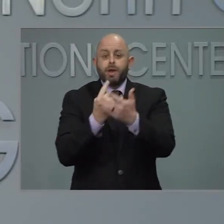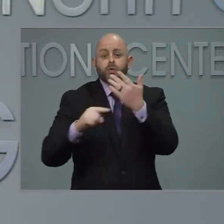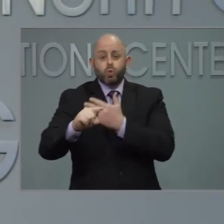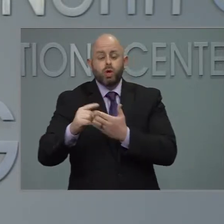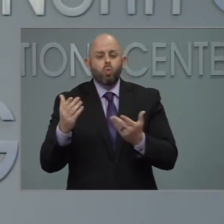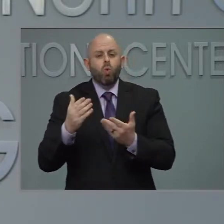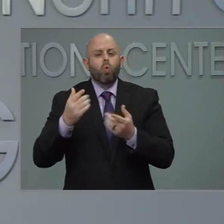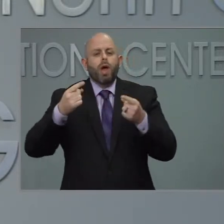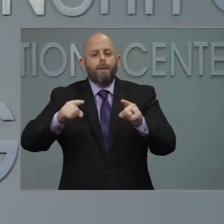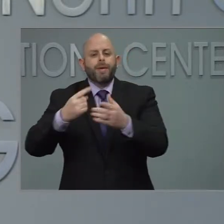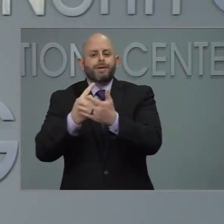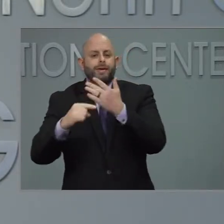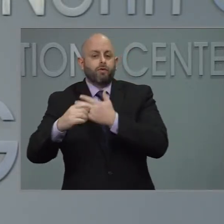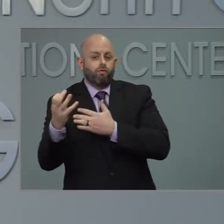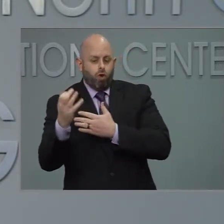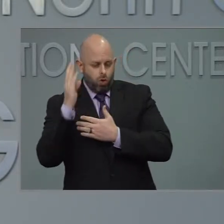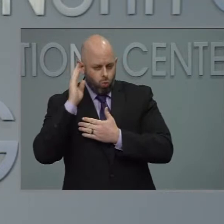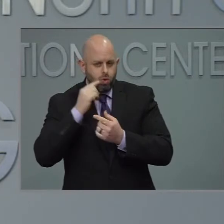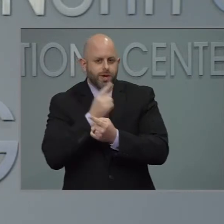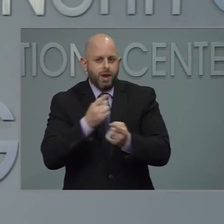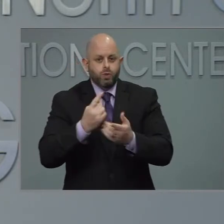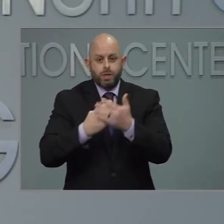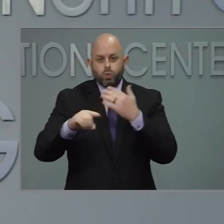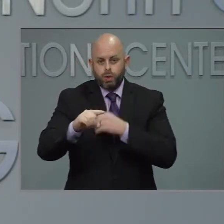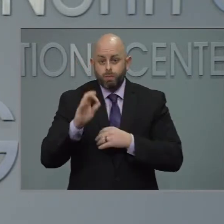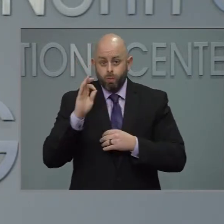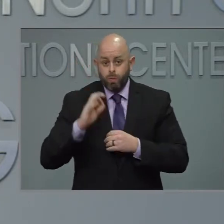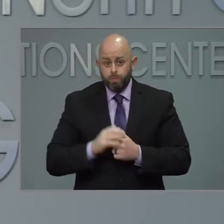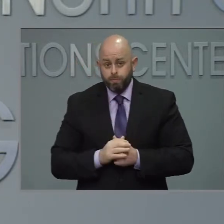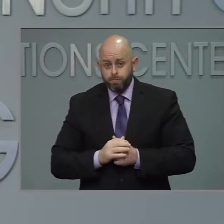Friday. Next question, please.